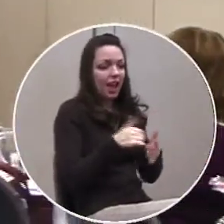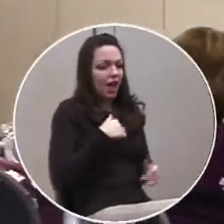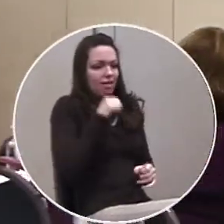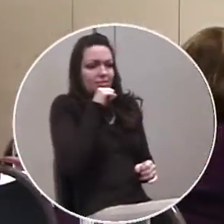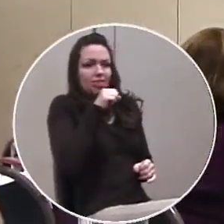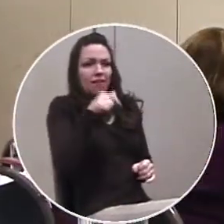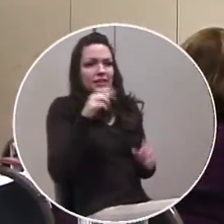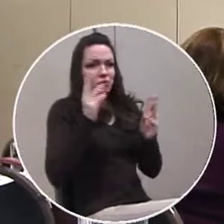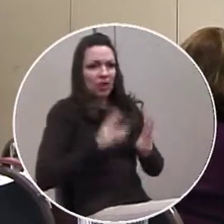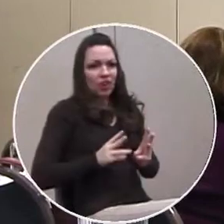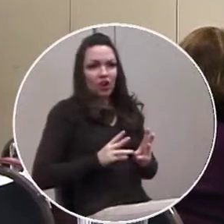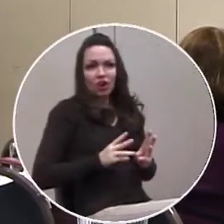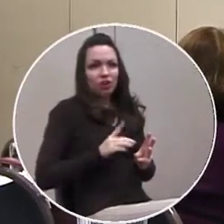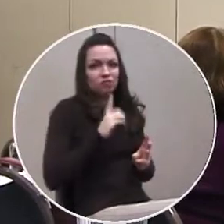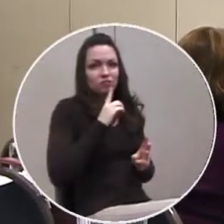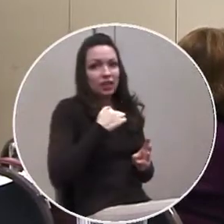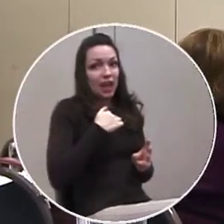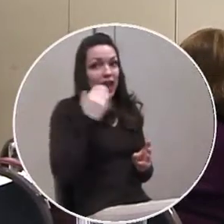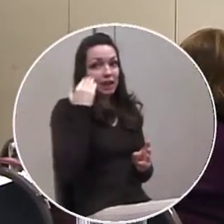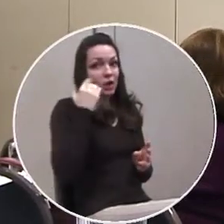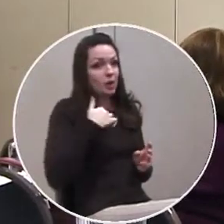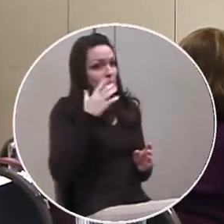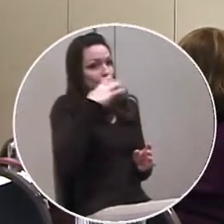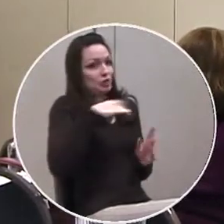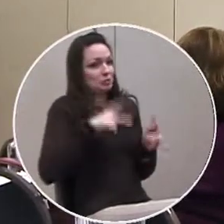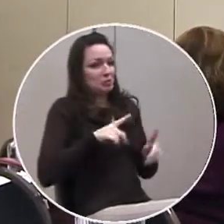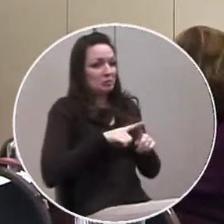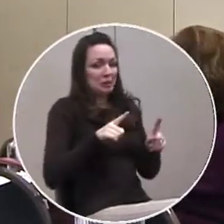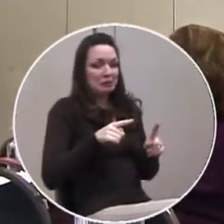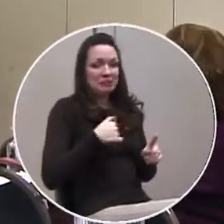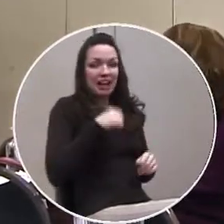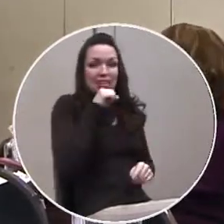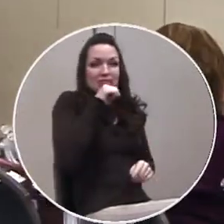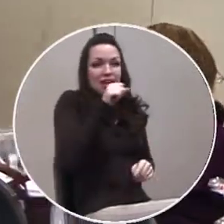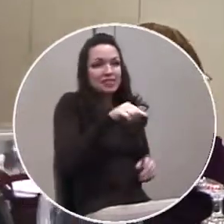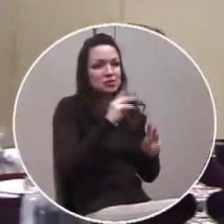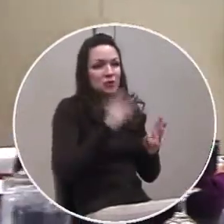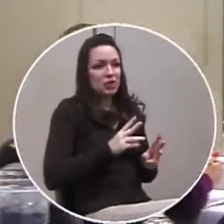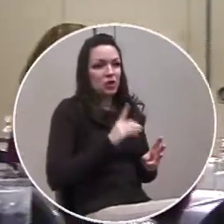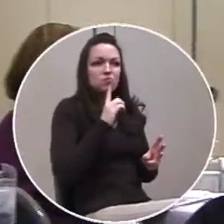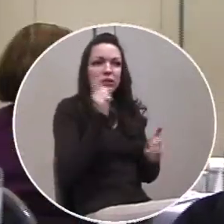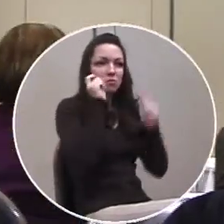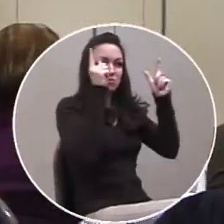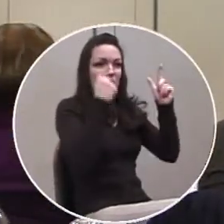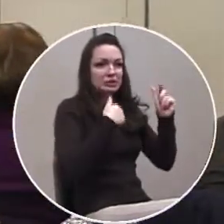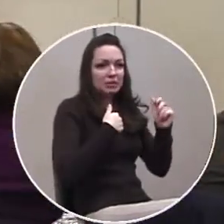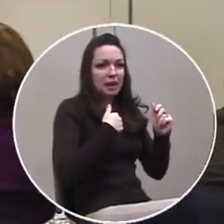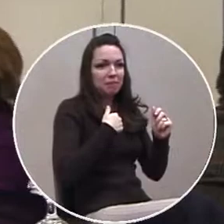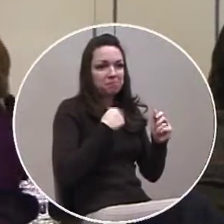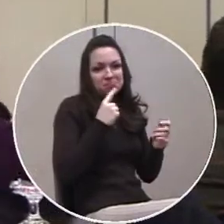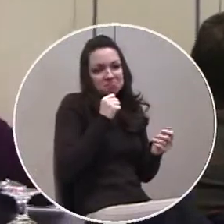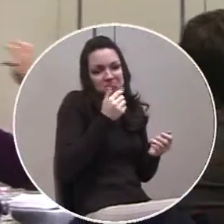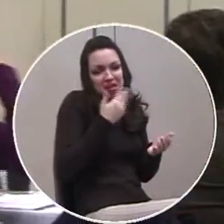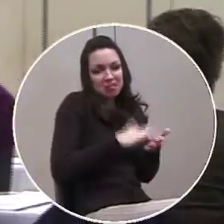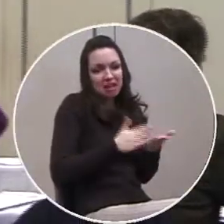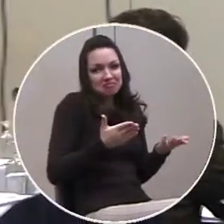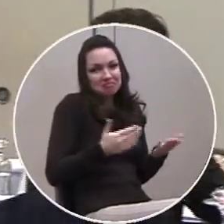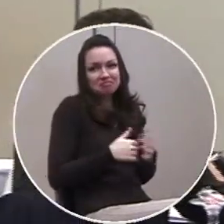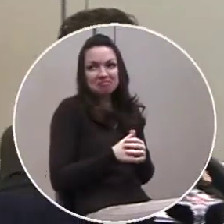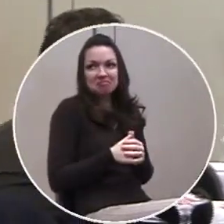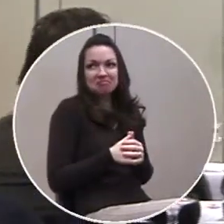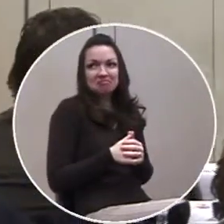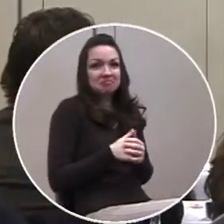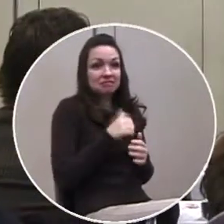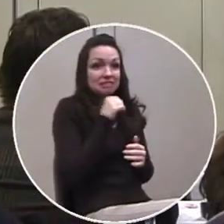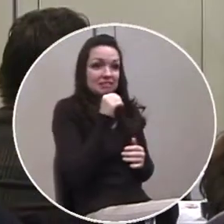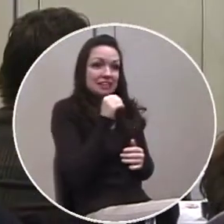weather. I'm one of those very strange, I love this weather. You know, it wakes me up, which isn't such a bad thing sometimes. Since I